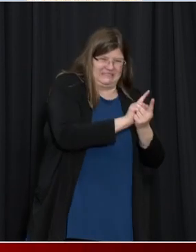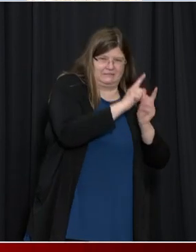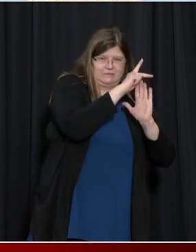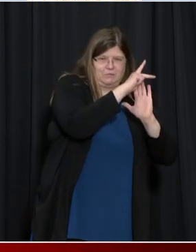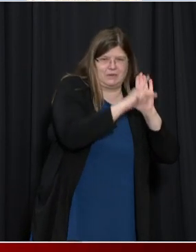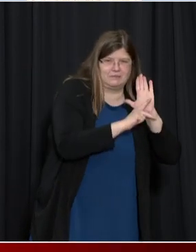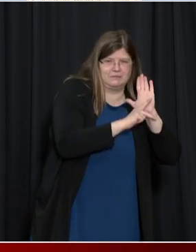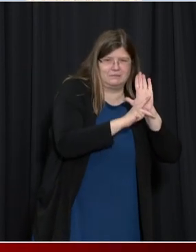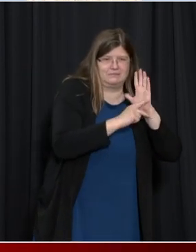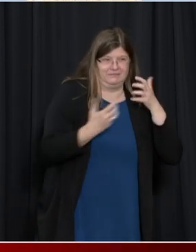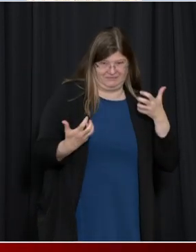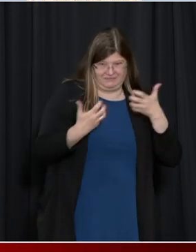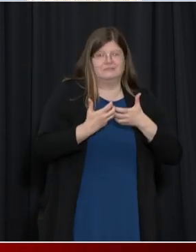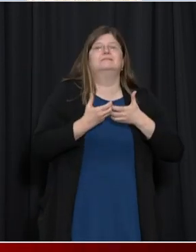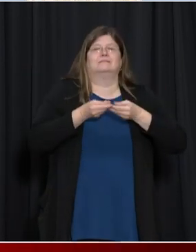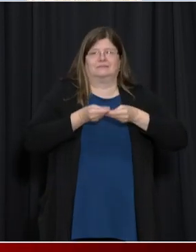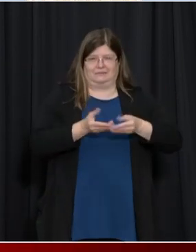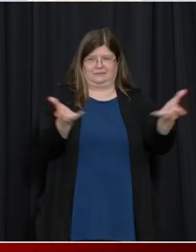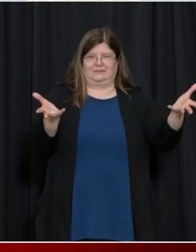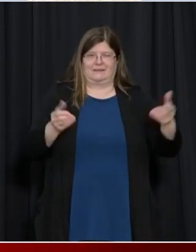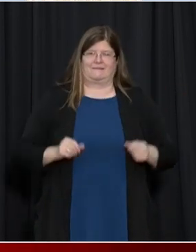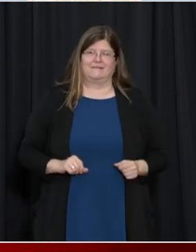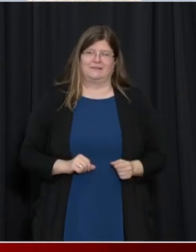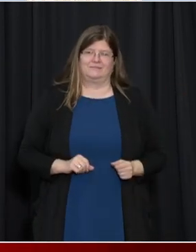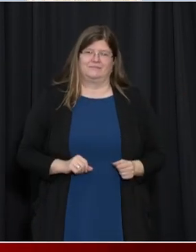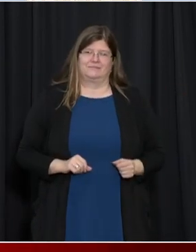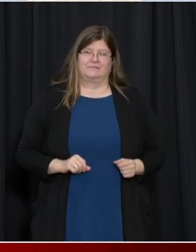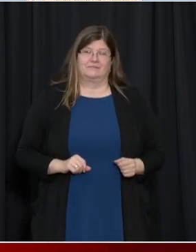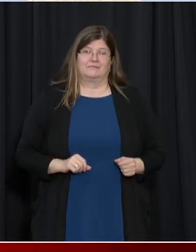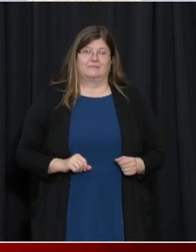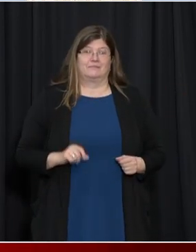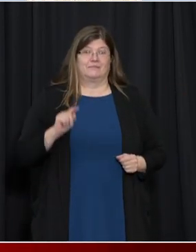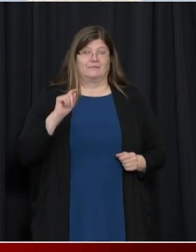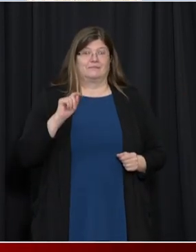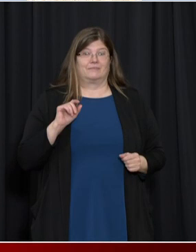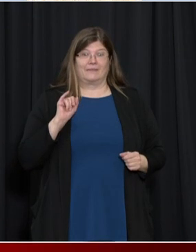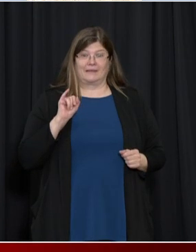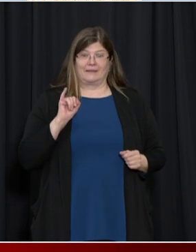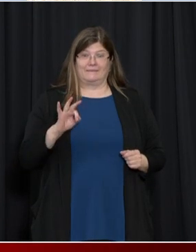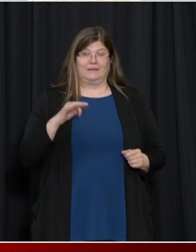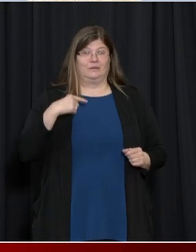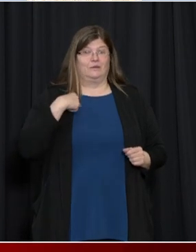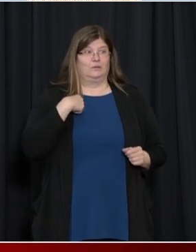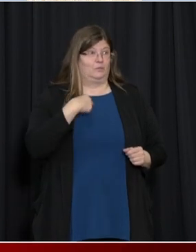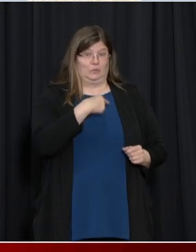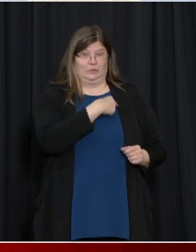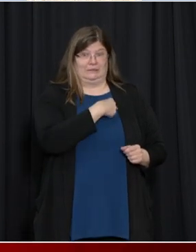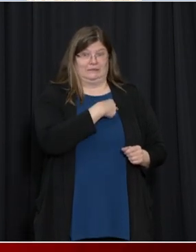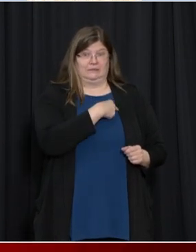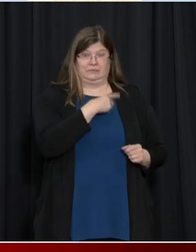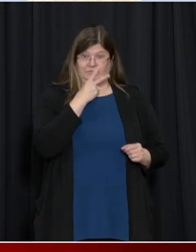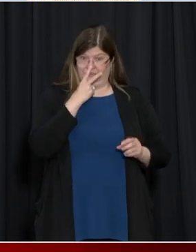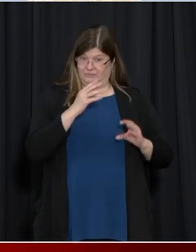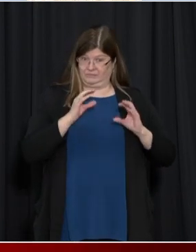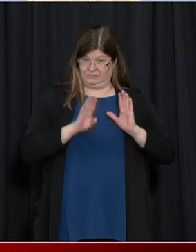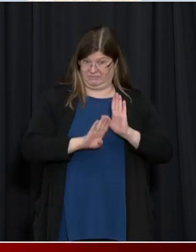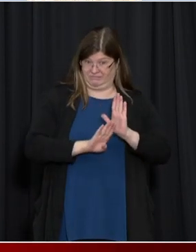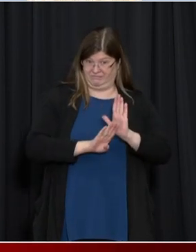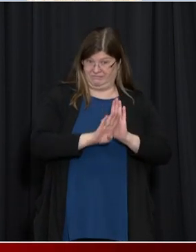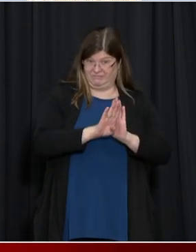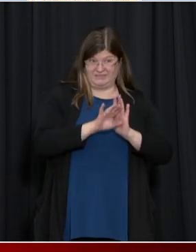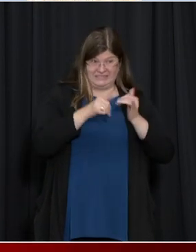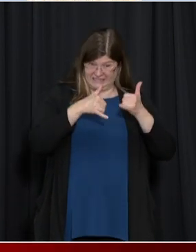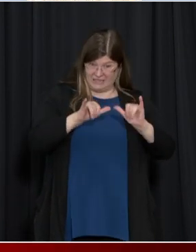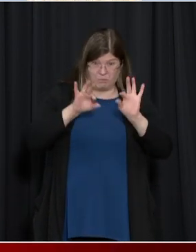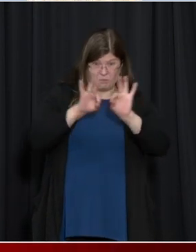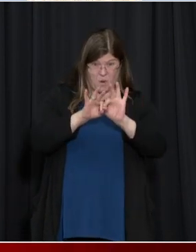any peaks that are outside of what the doctor just discussed, we will